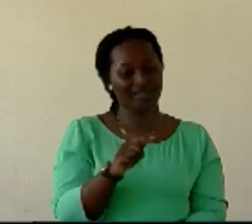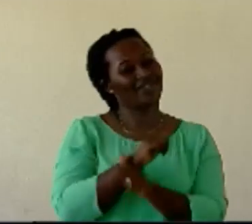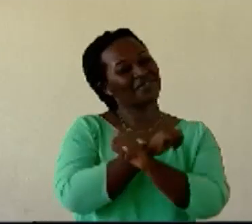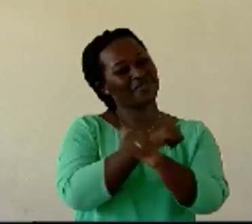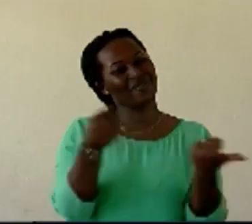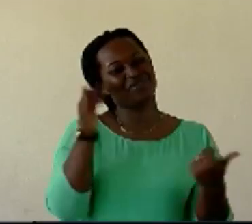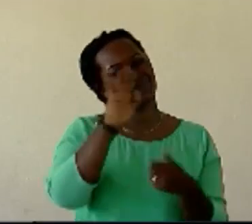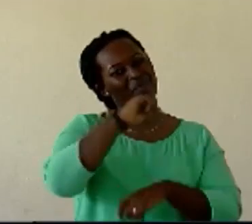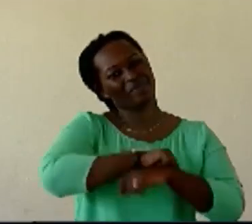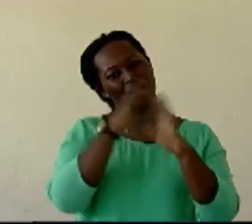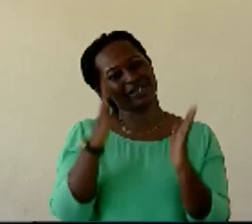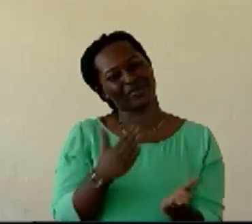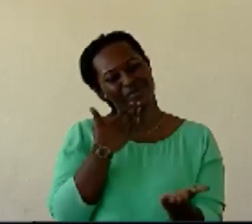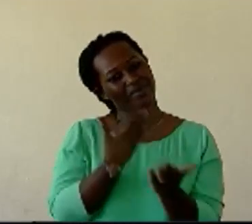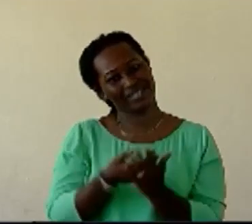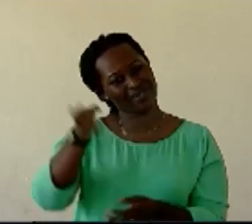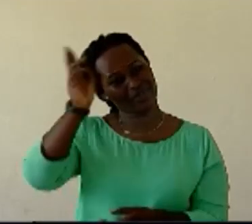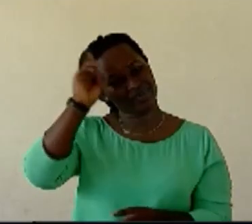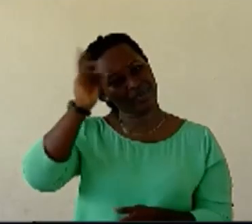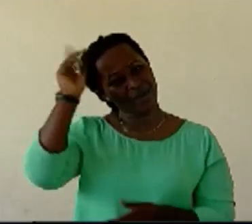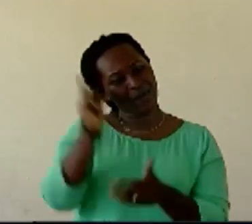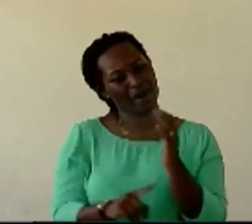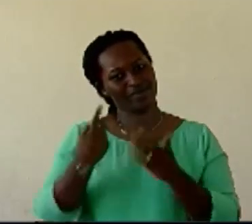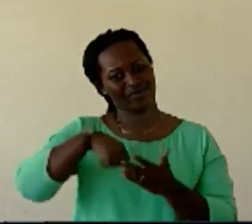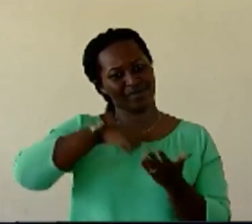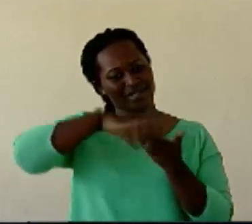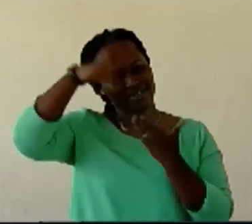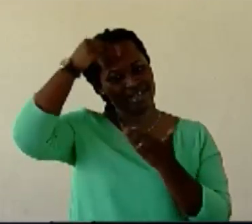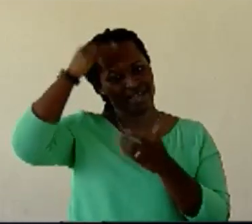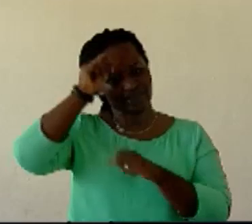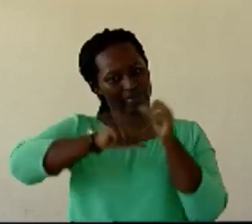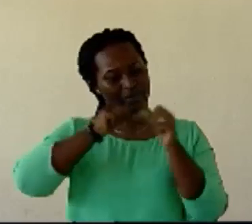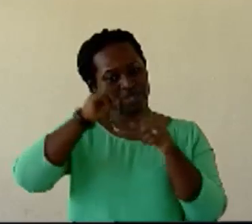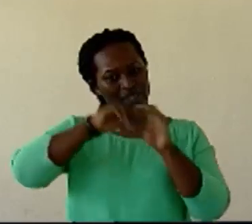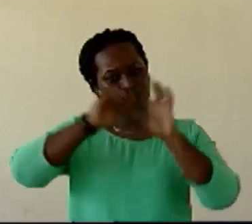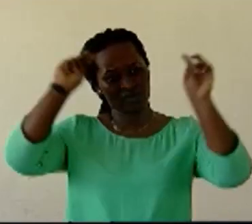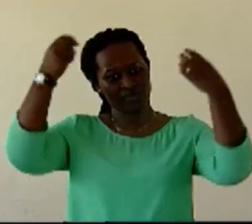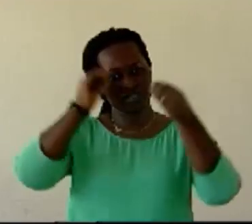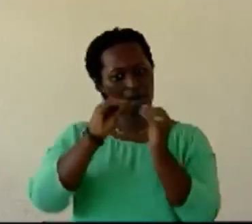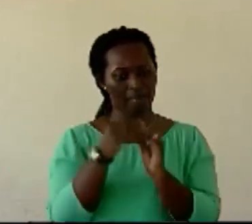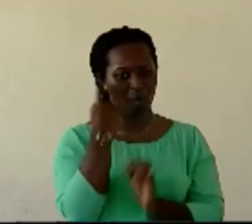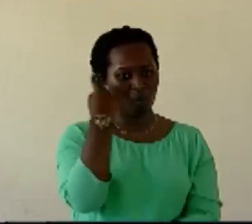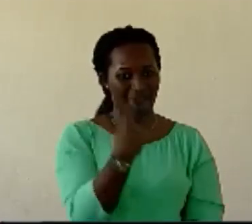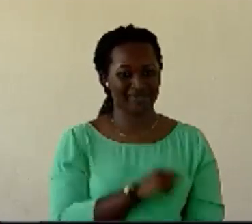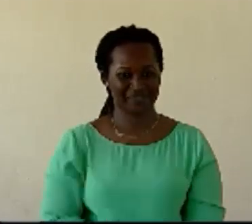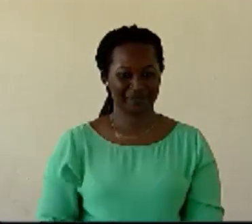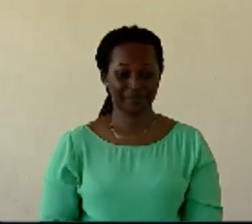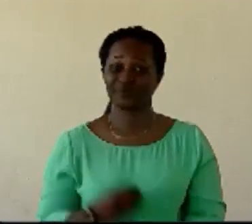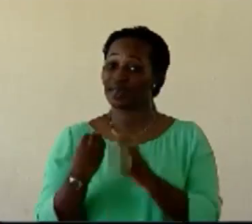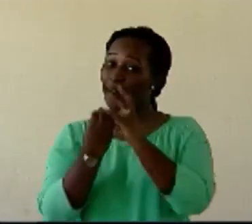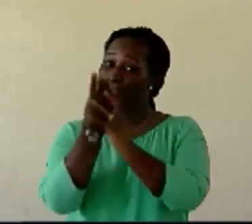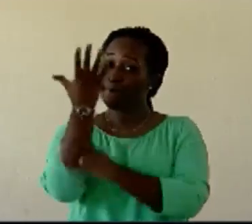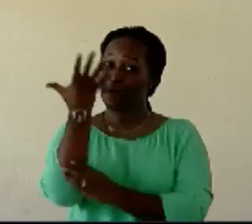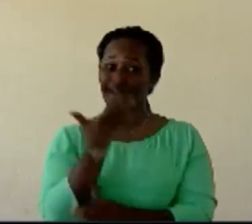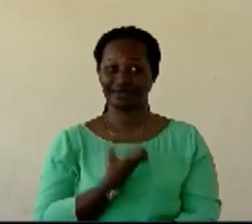good students. You remember what we talked about in Unit 1. The plant